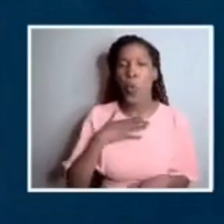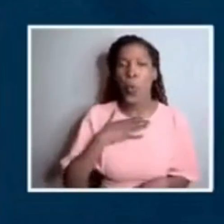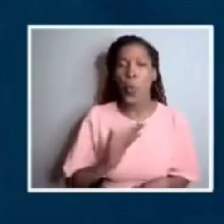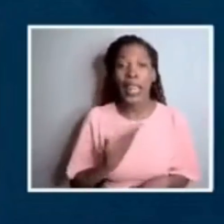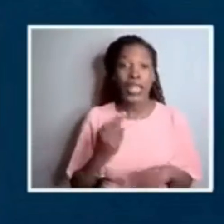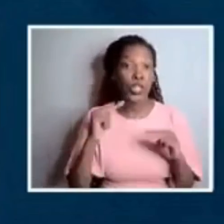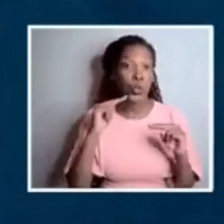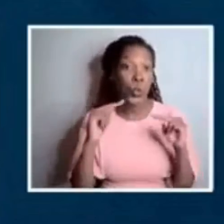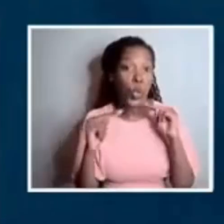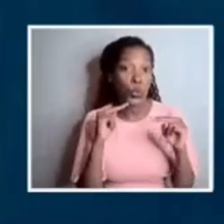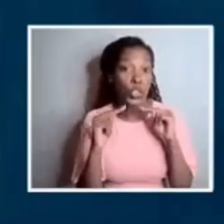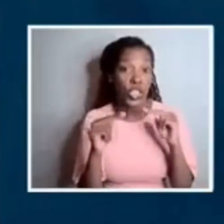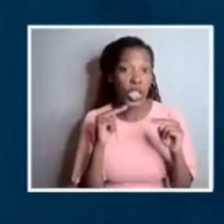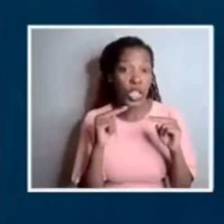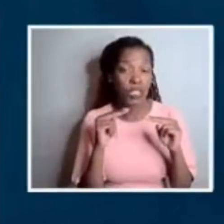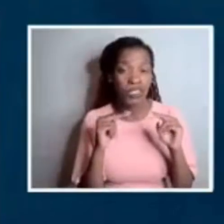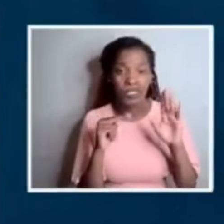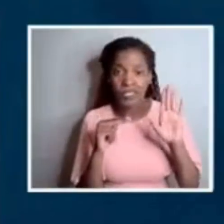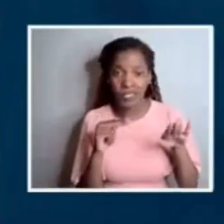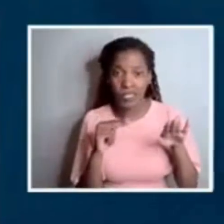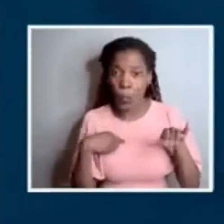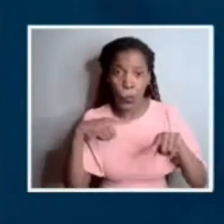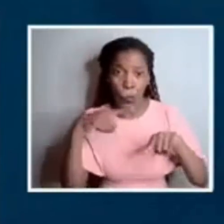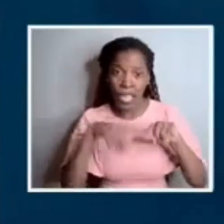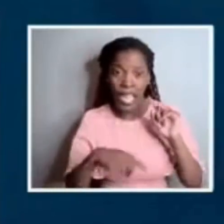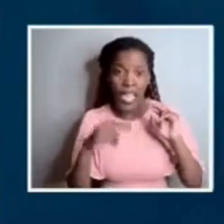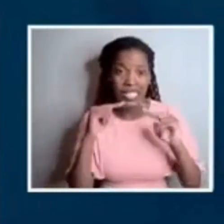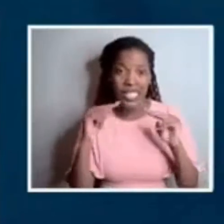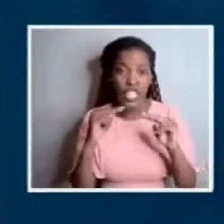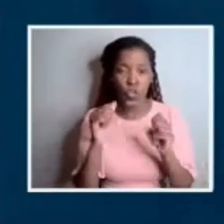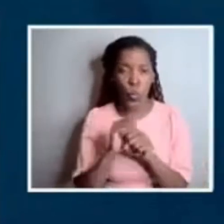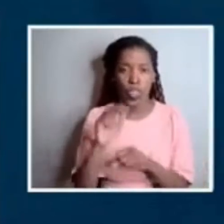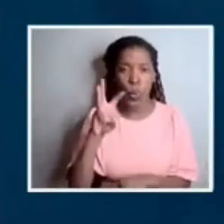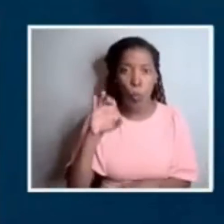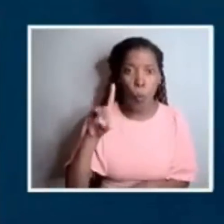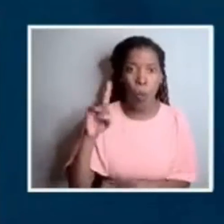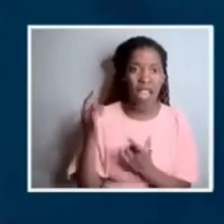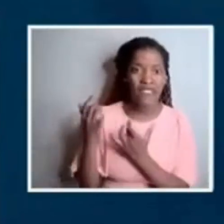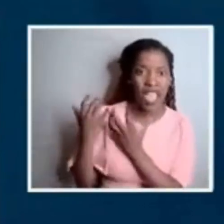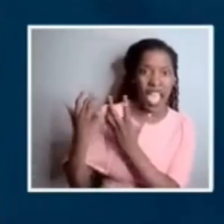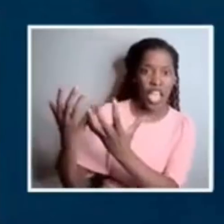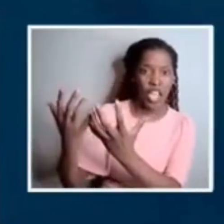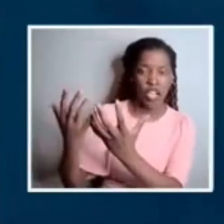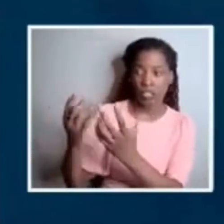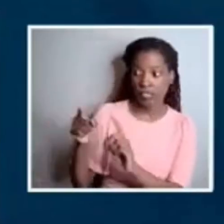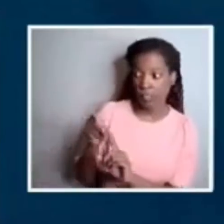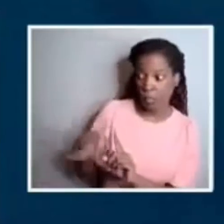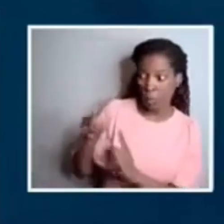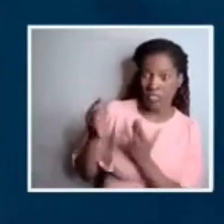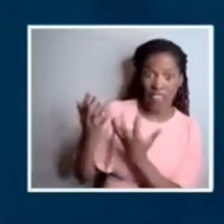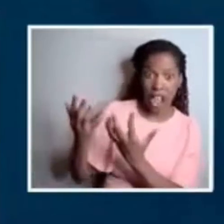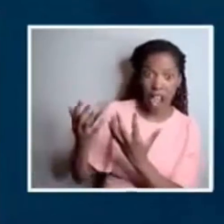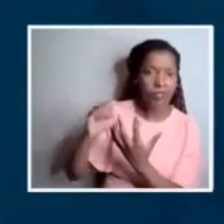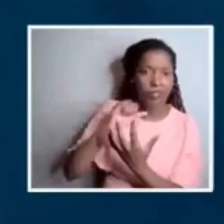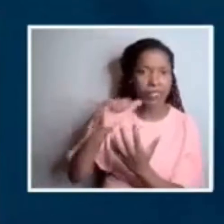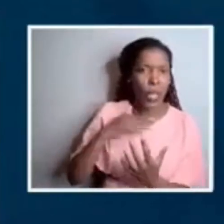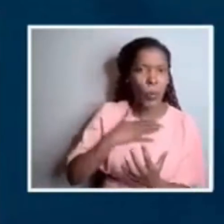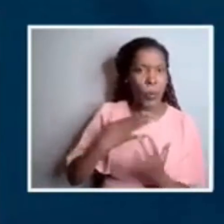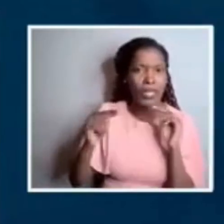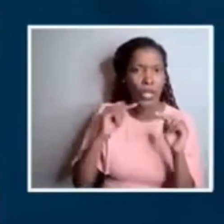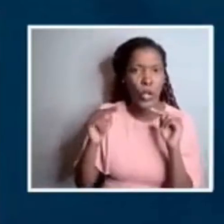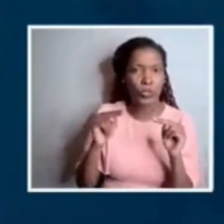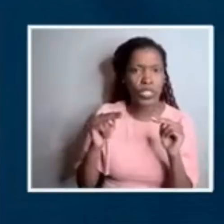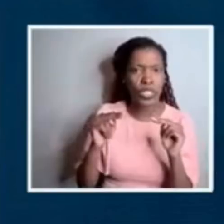Well, we cannot negotiate with deadly wildfires. They don't negotiate. We cannot negotiate